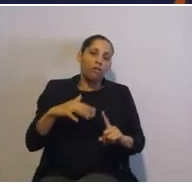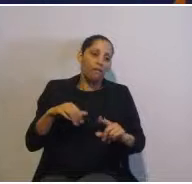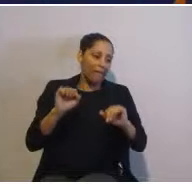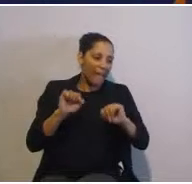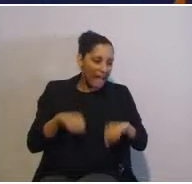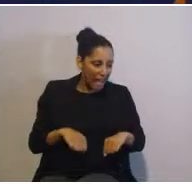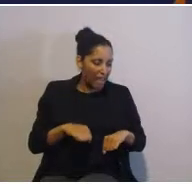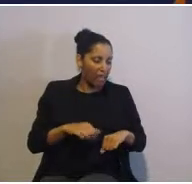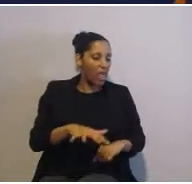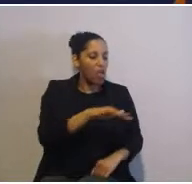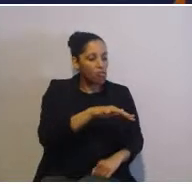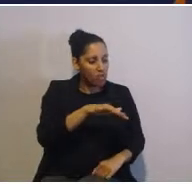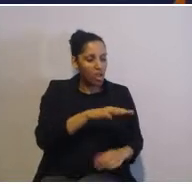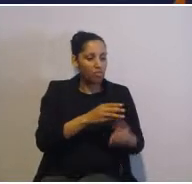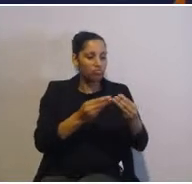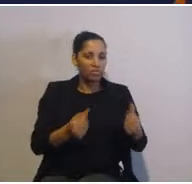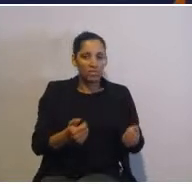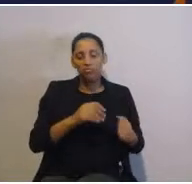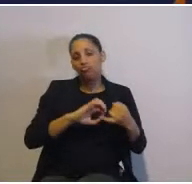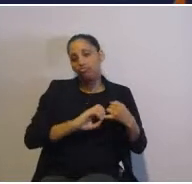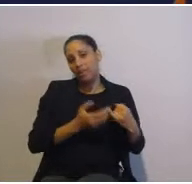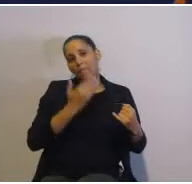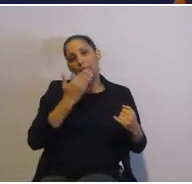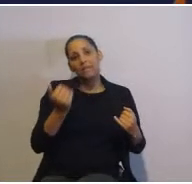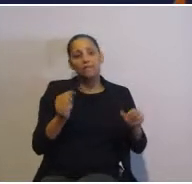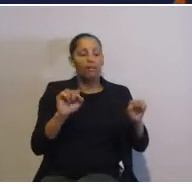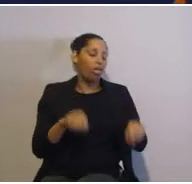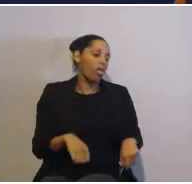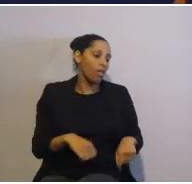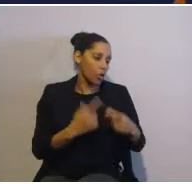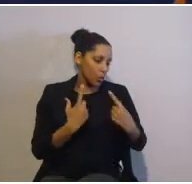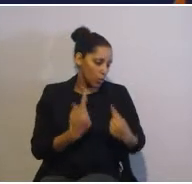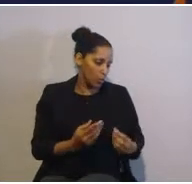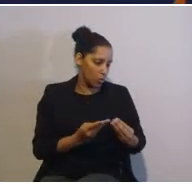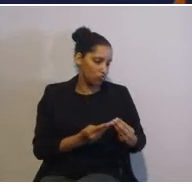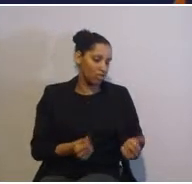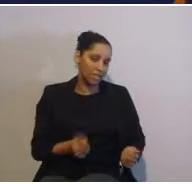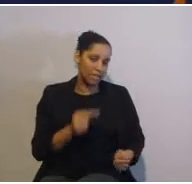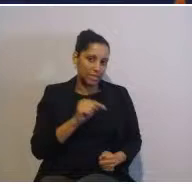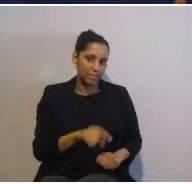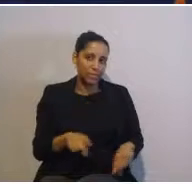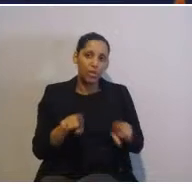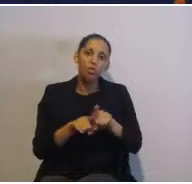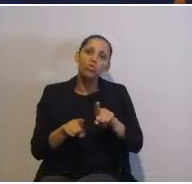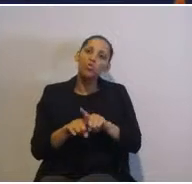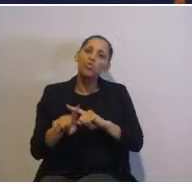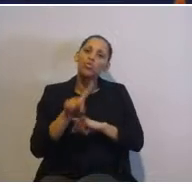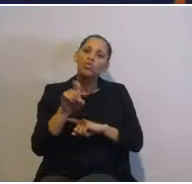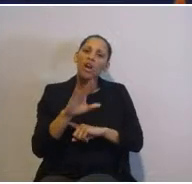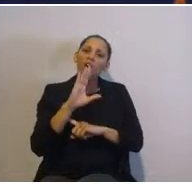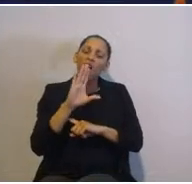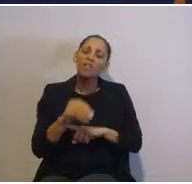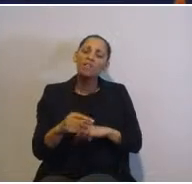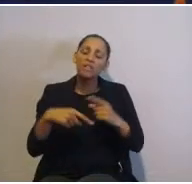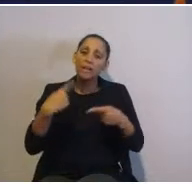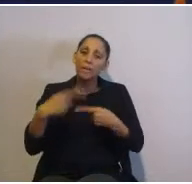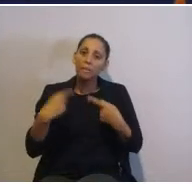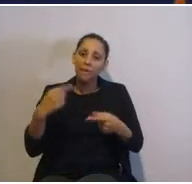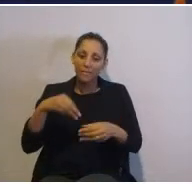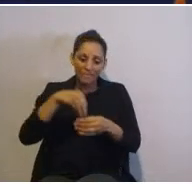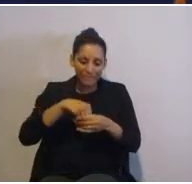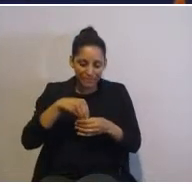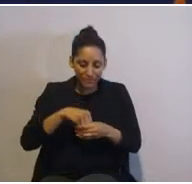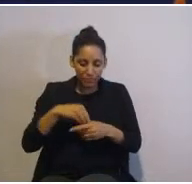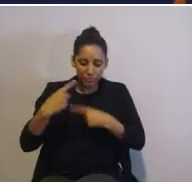being addressed as best as possible. So I think, and then a question was asked about embedded generation.